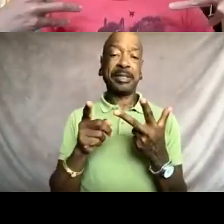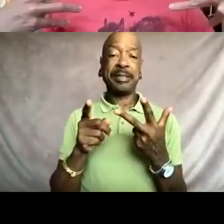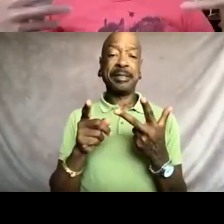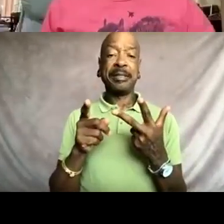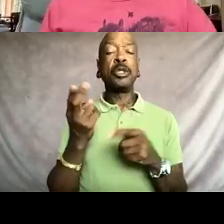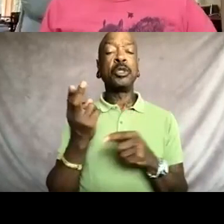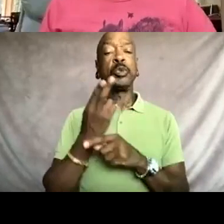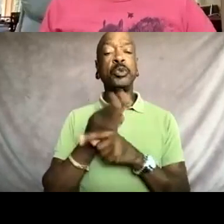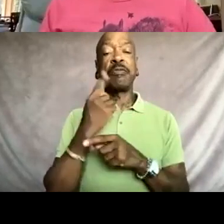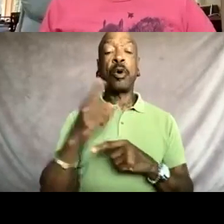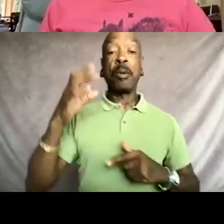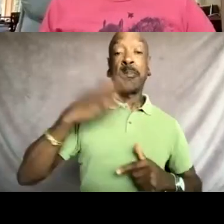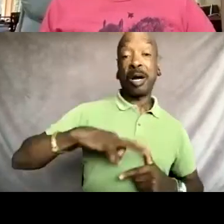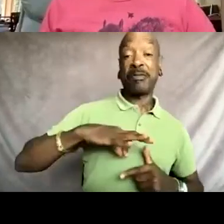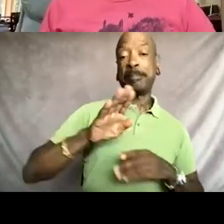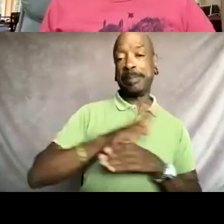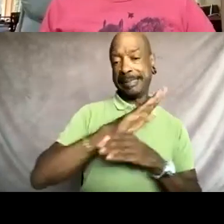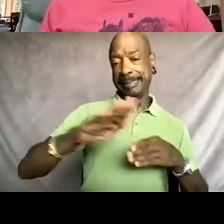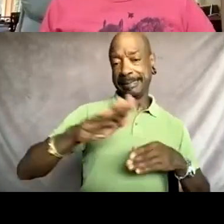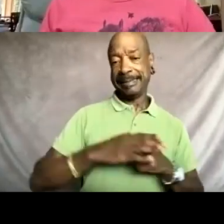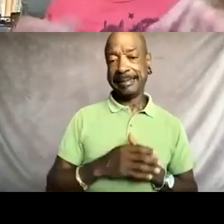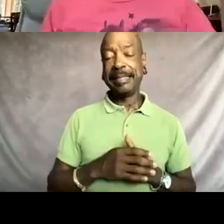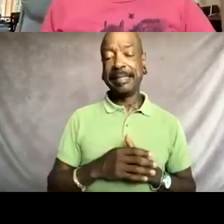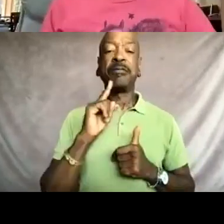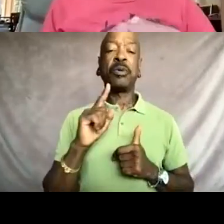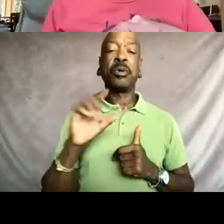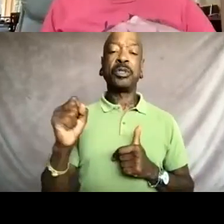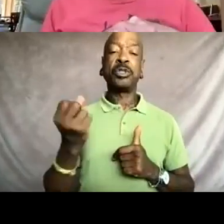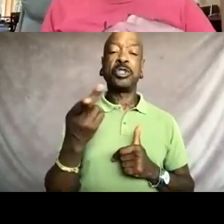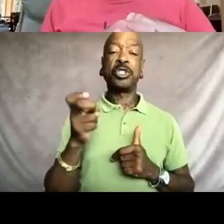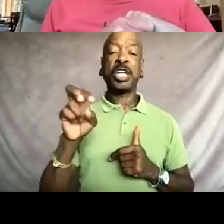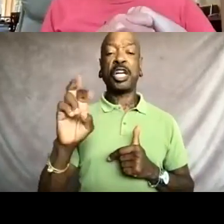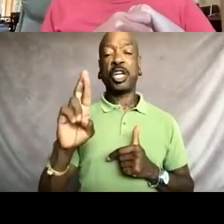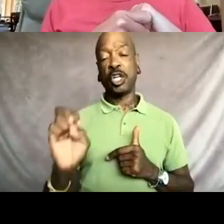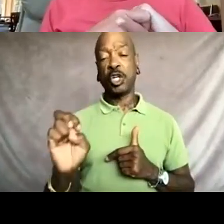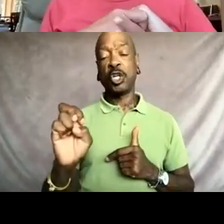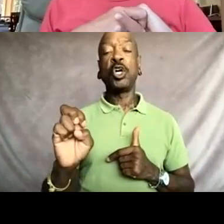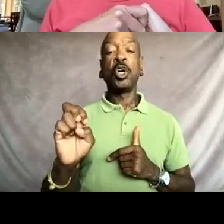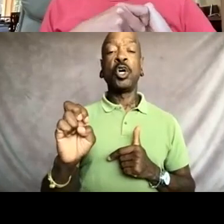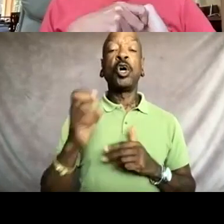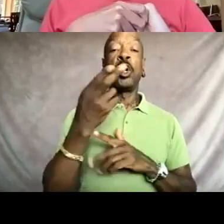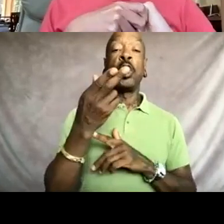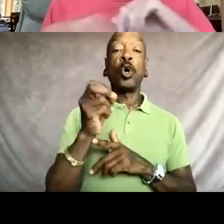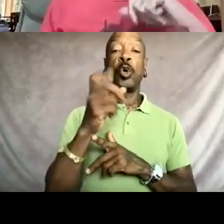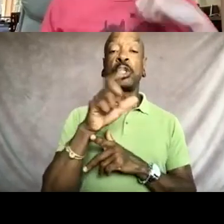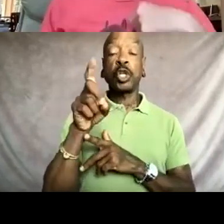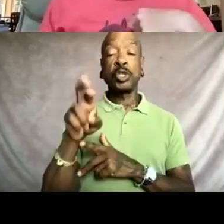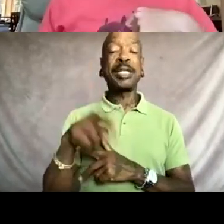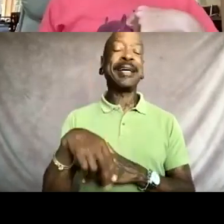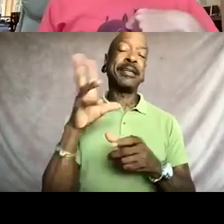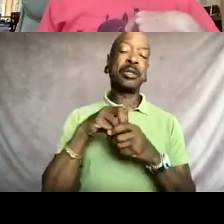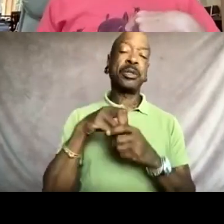for profit enterprises or for shareholder benefit, which includes LLCs and stock corporations, et